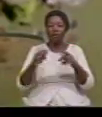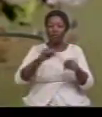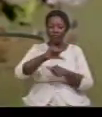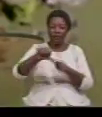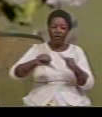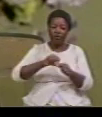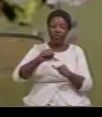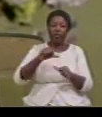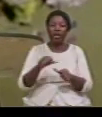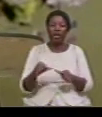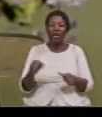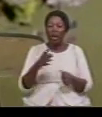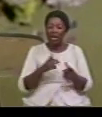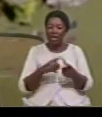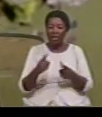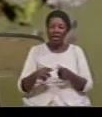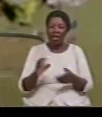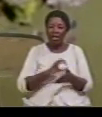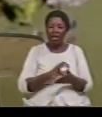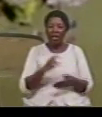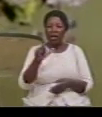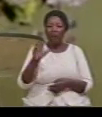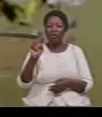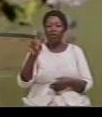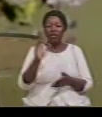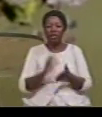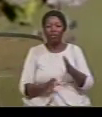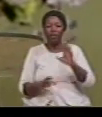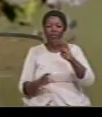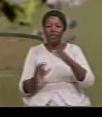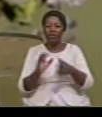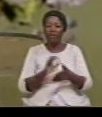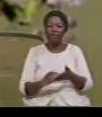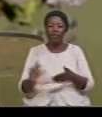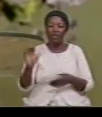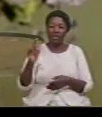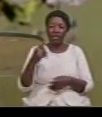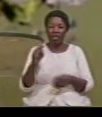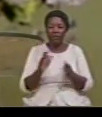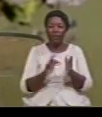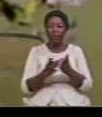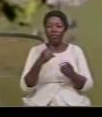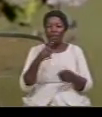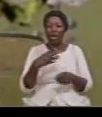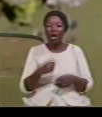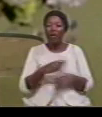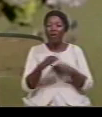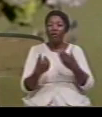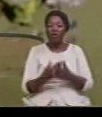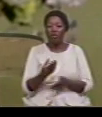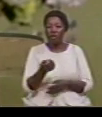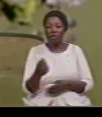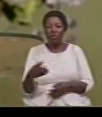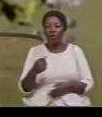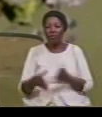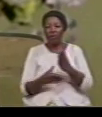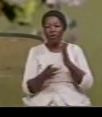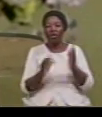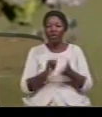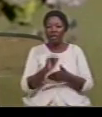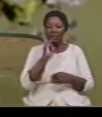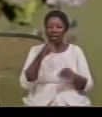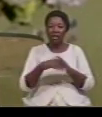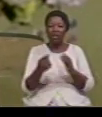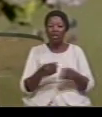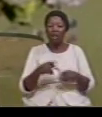18. Leviticus chapter 14, verse 18. The word of God says, "And the remnant of the oil that is in the priest's